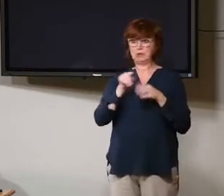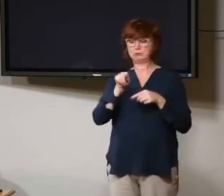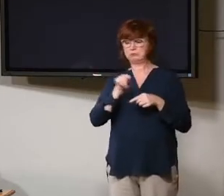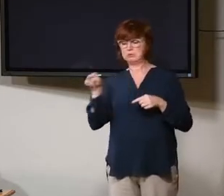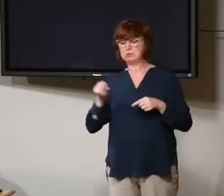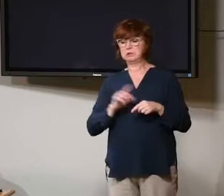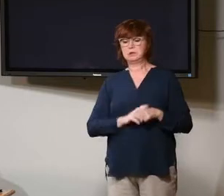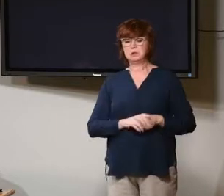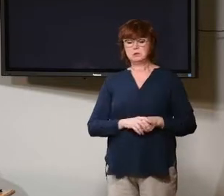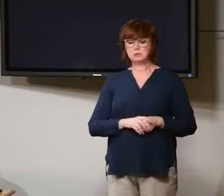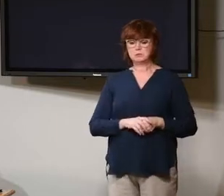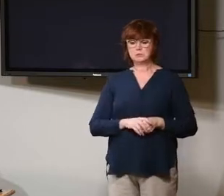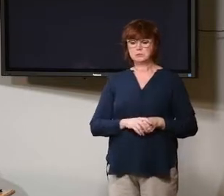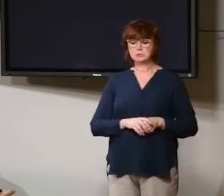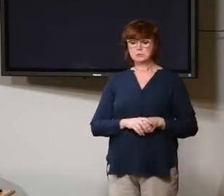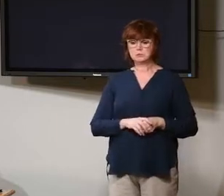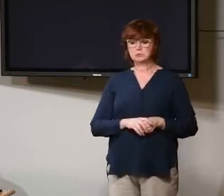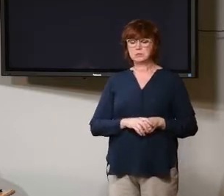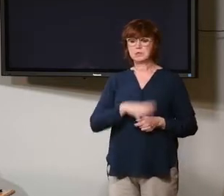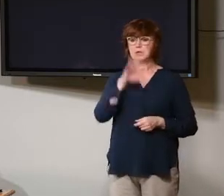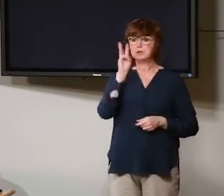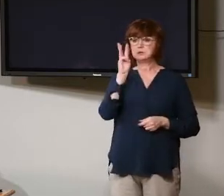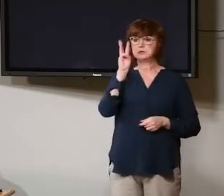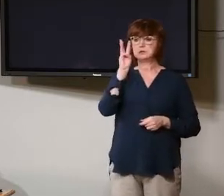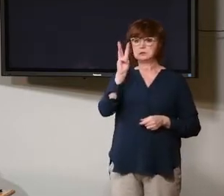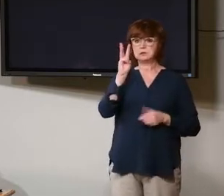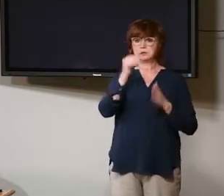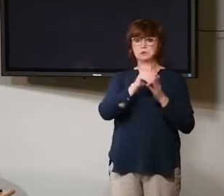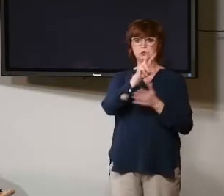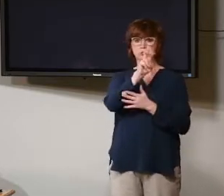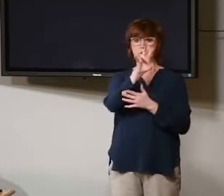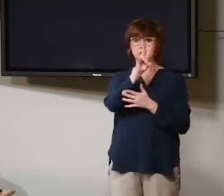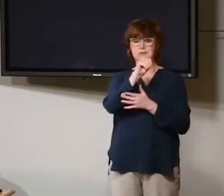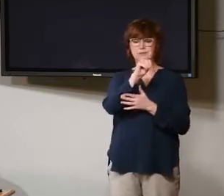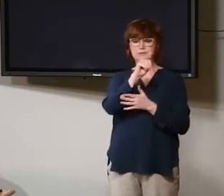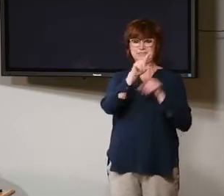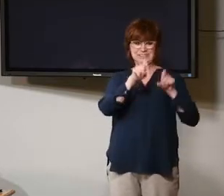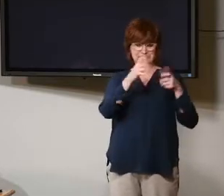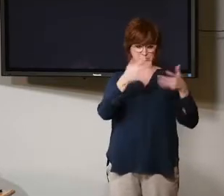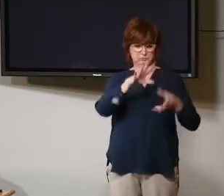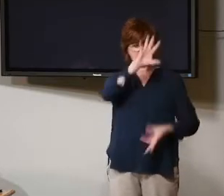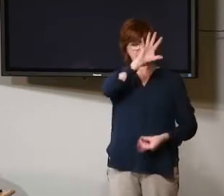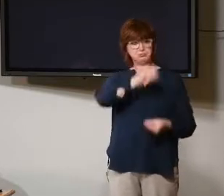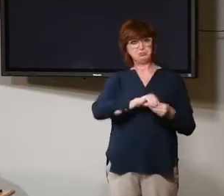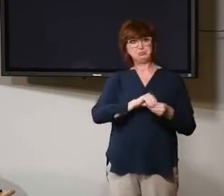that the 6,270 tests that were done, about